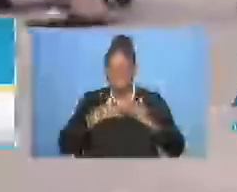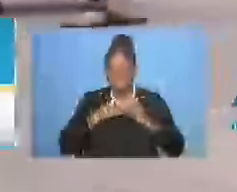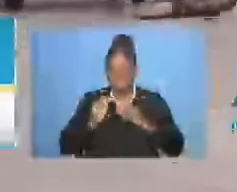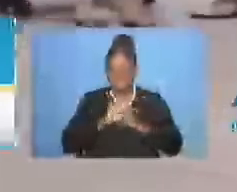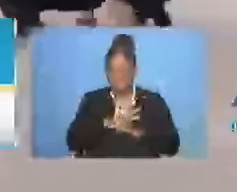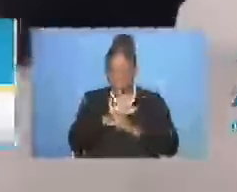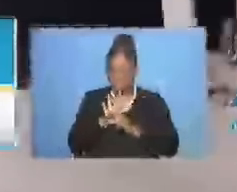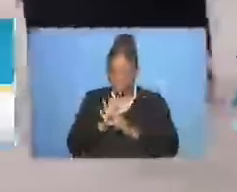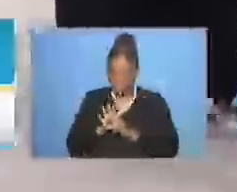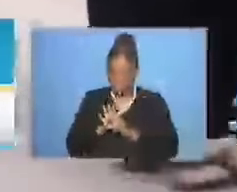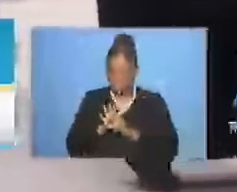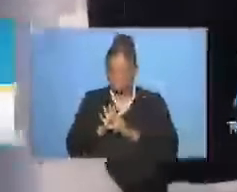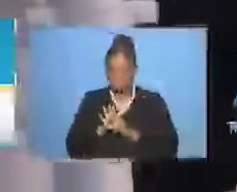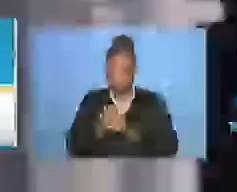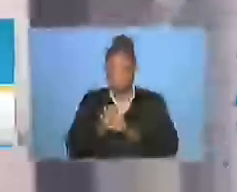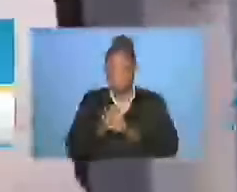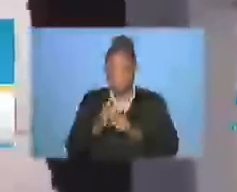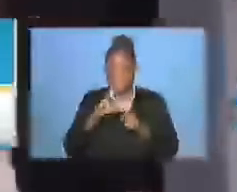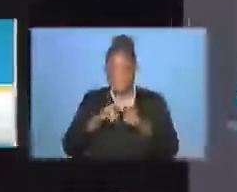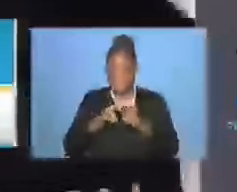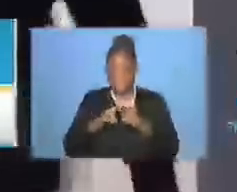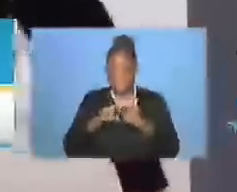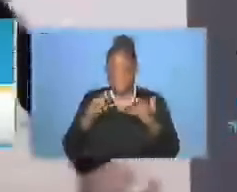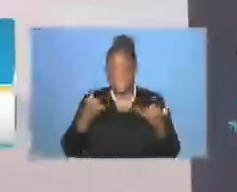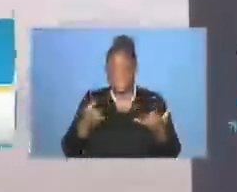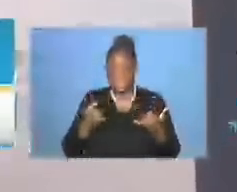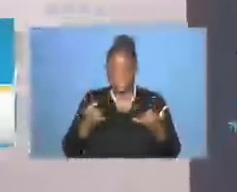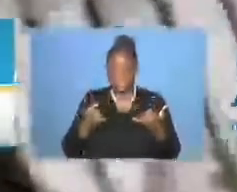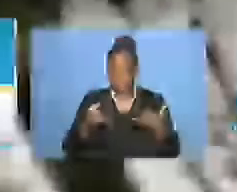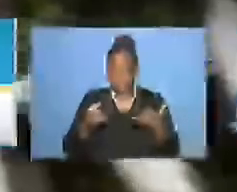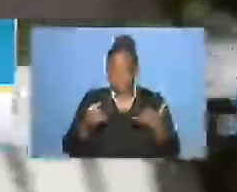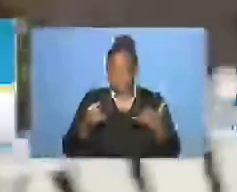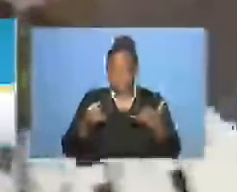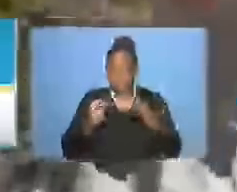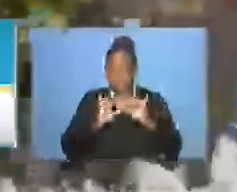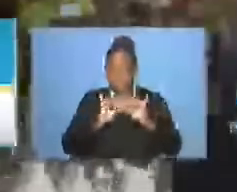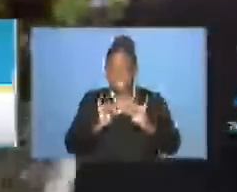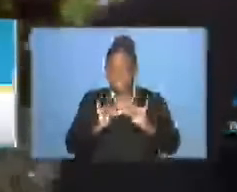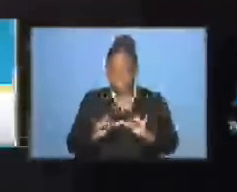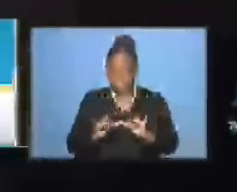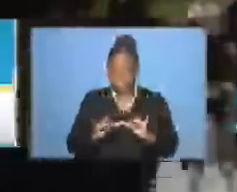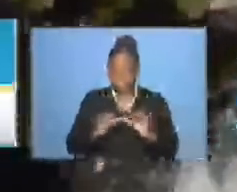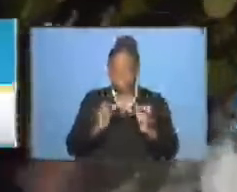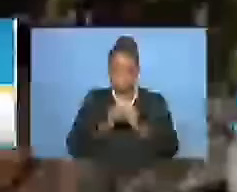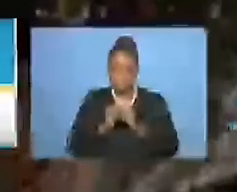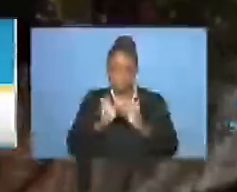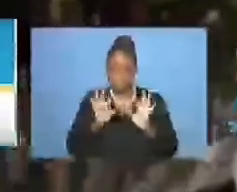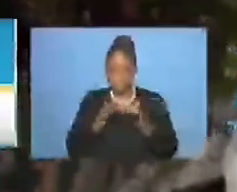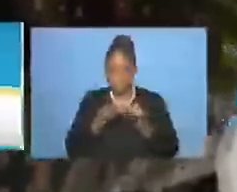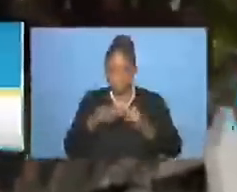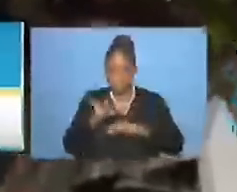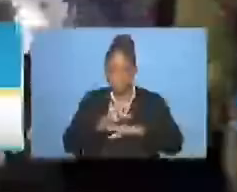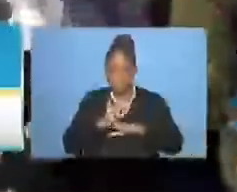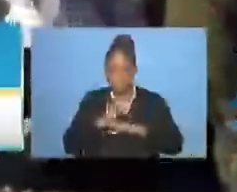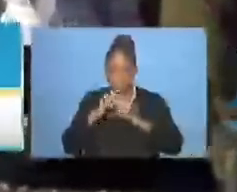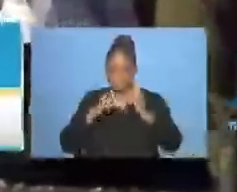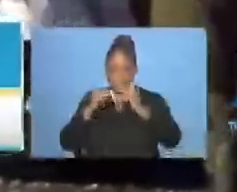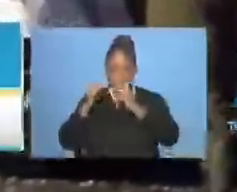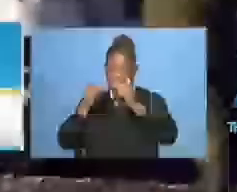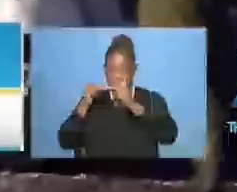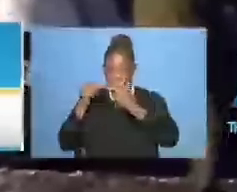were eased with the elimination of COVID-19 emergency orders and continuation of many family island market